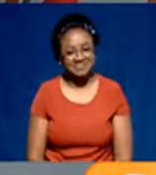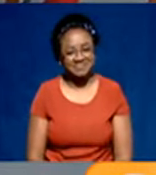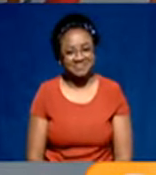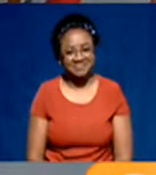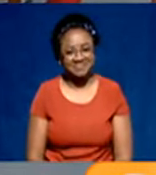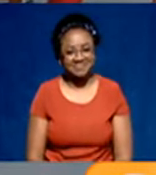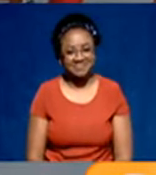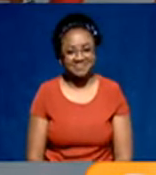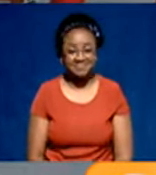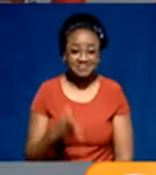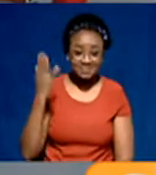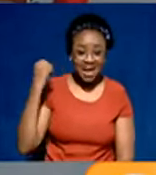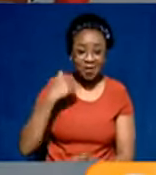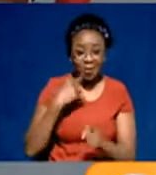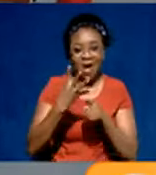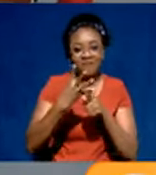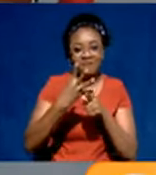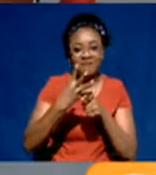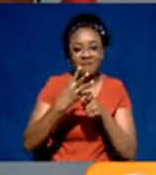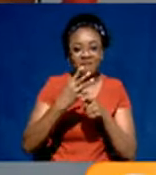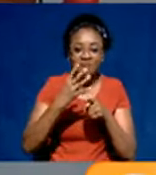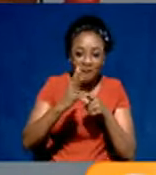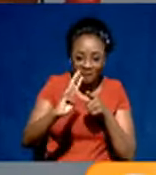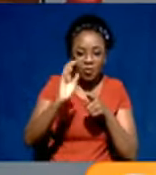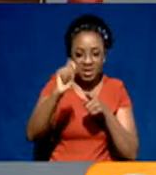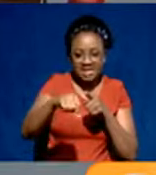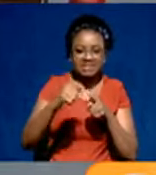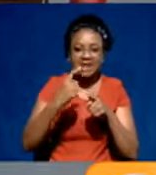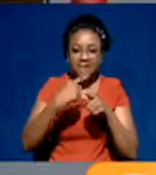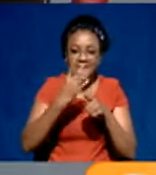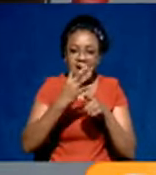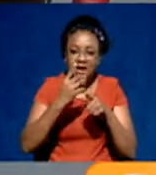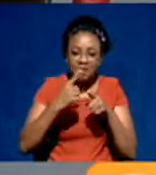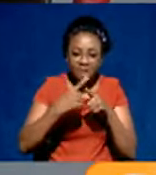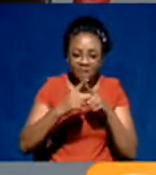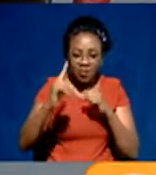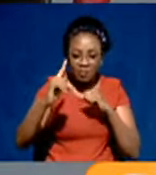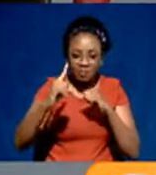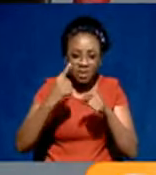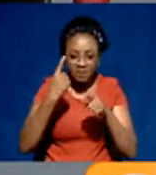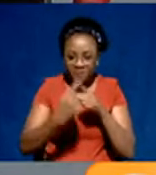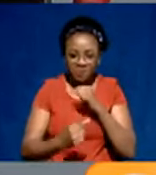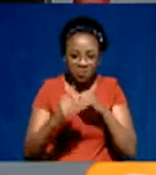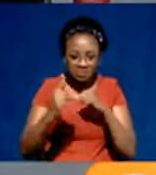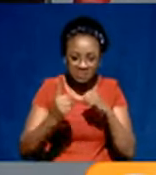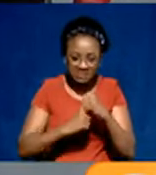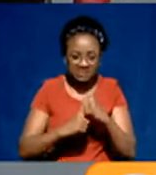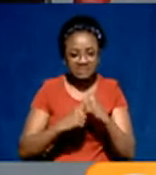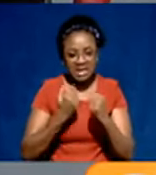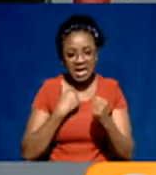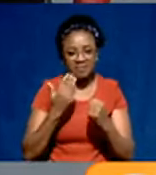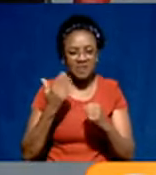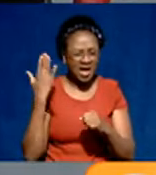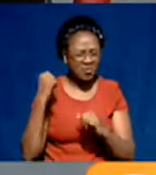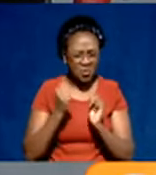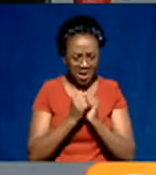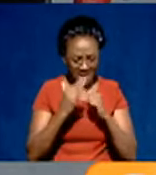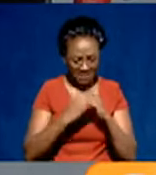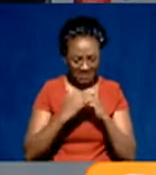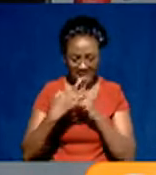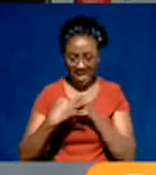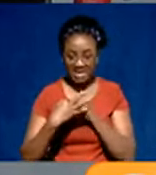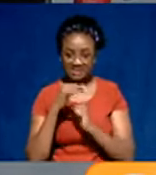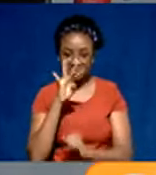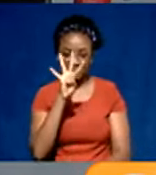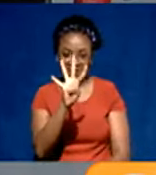We had Form 6 back then. There was no, you know, Form 4. Uh-huh. We had Form 5 and Form 6. Okay. That was in 1984. I wasn't